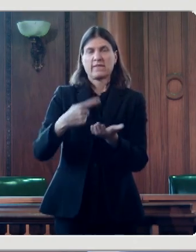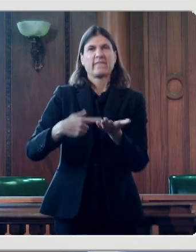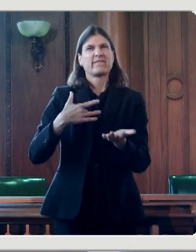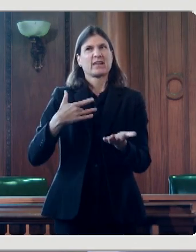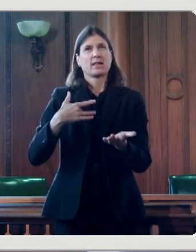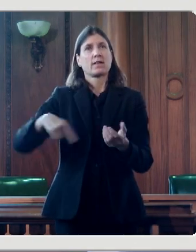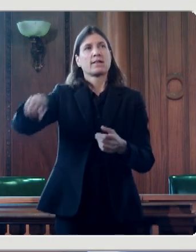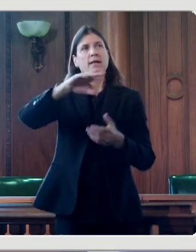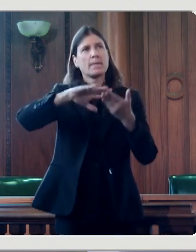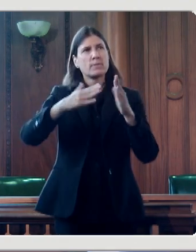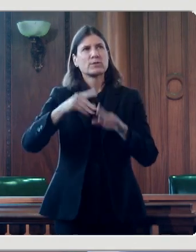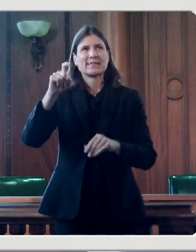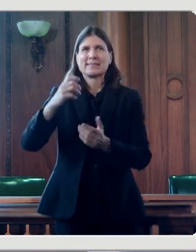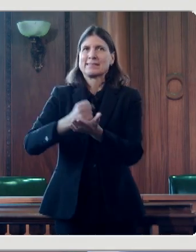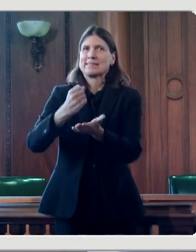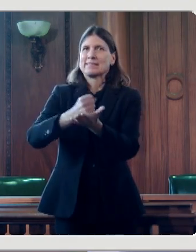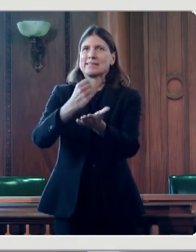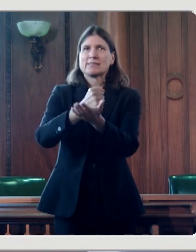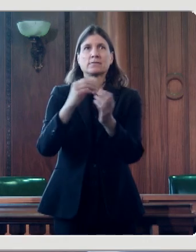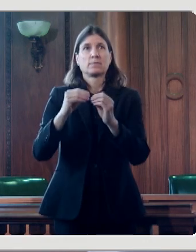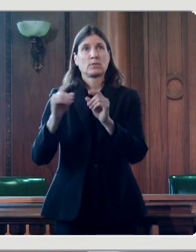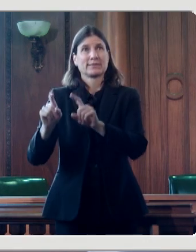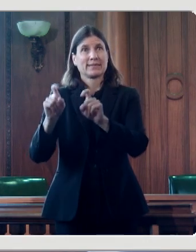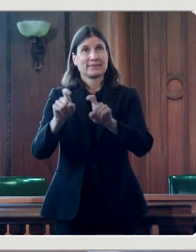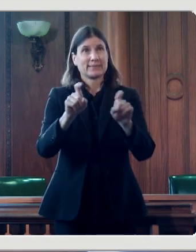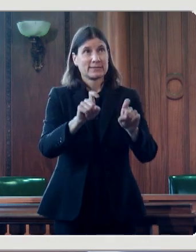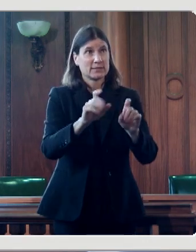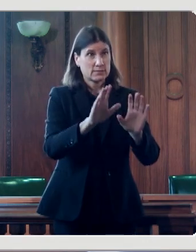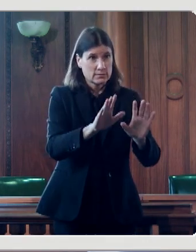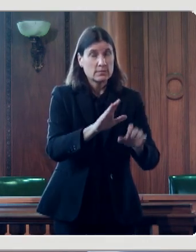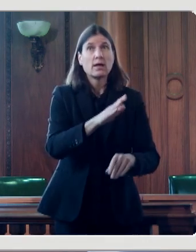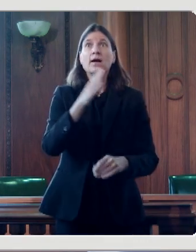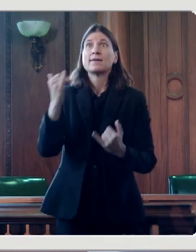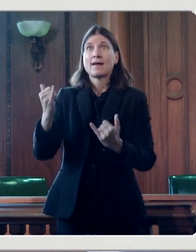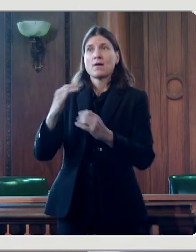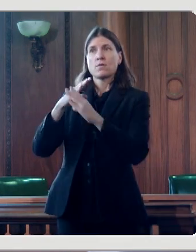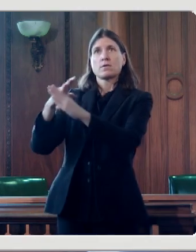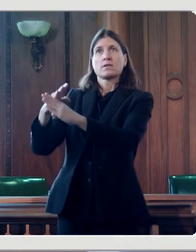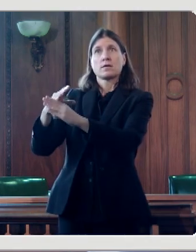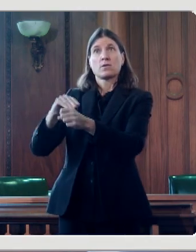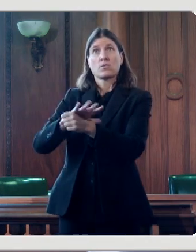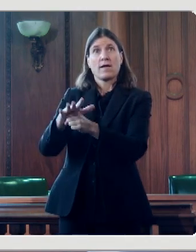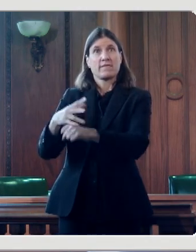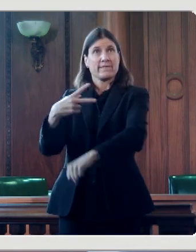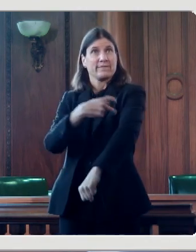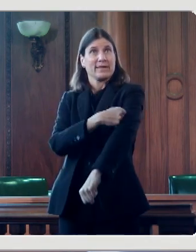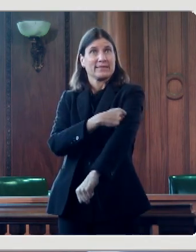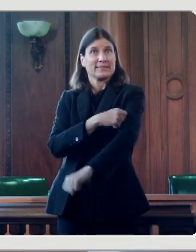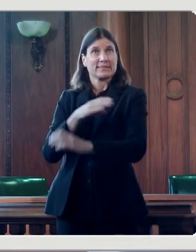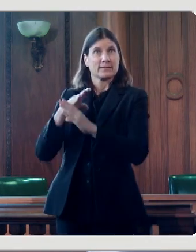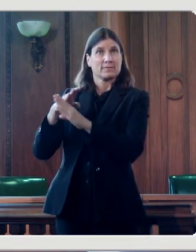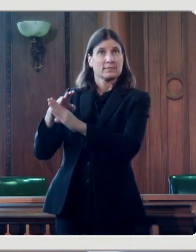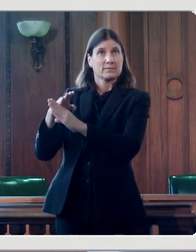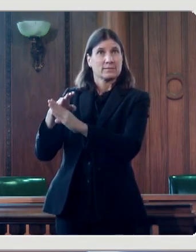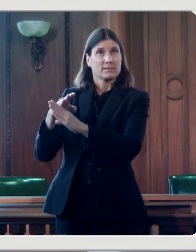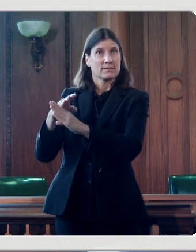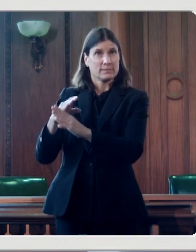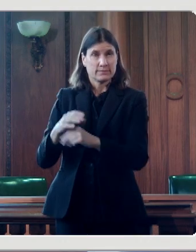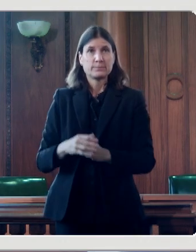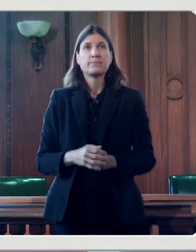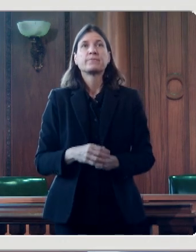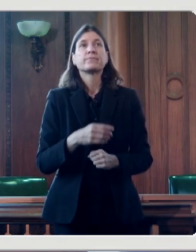vaccine. We need the vaccine yesterday. You'll see in my reports when it comes to police and fire, especially